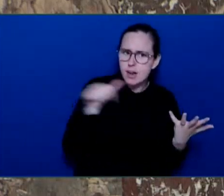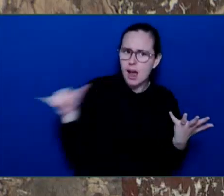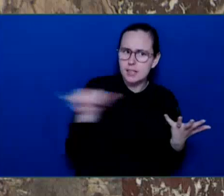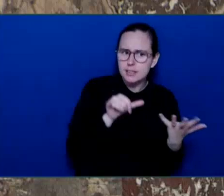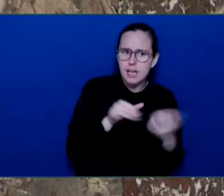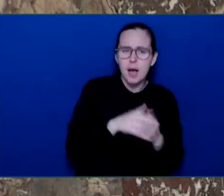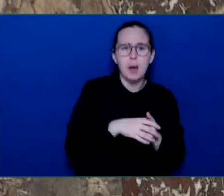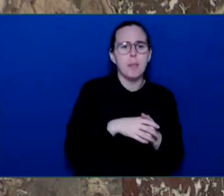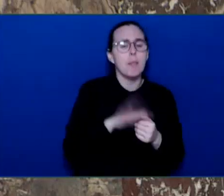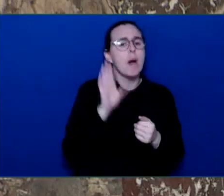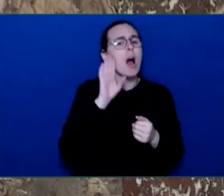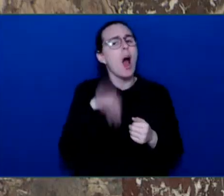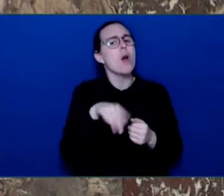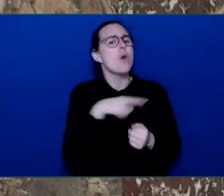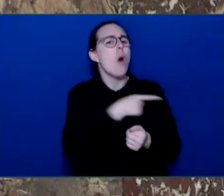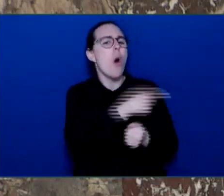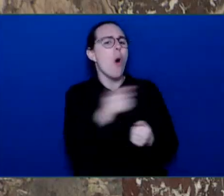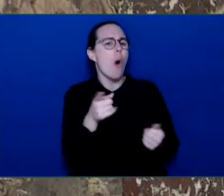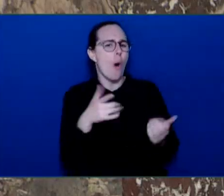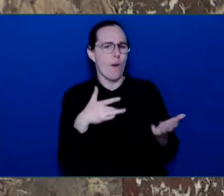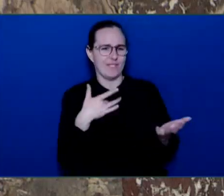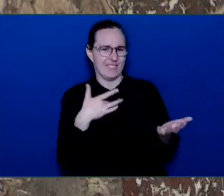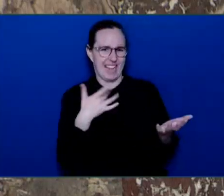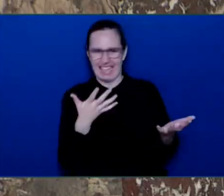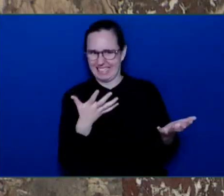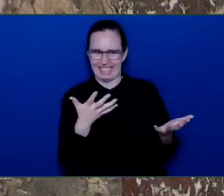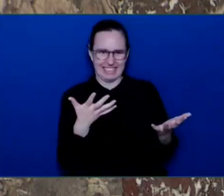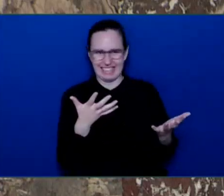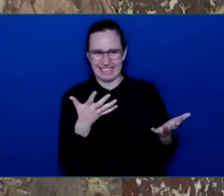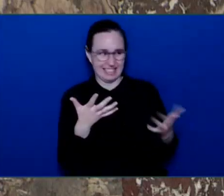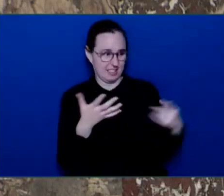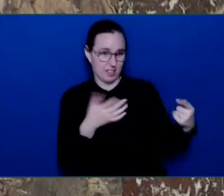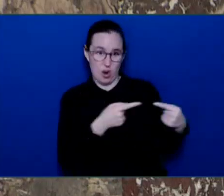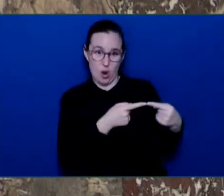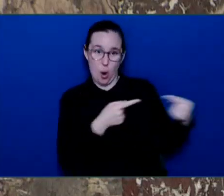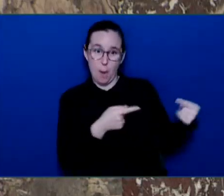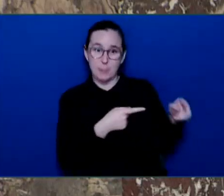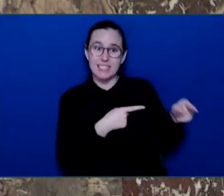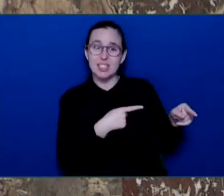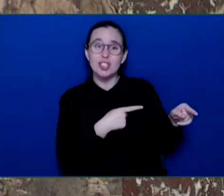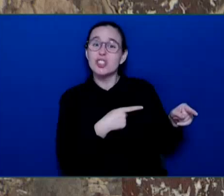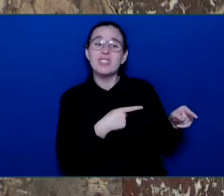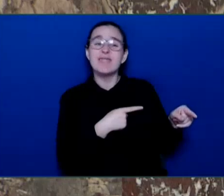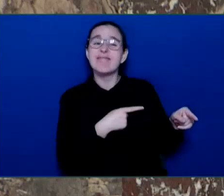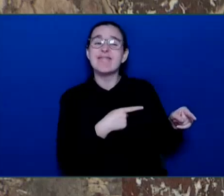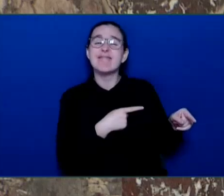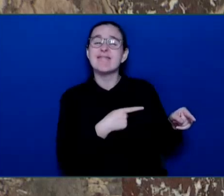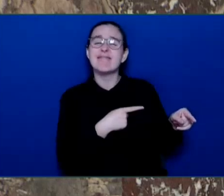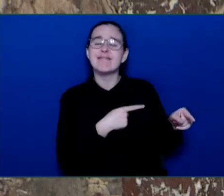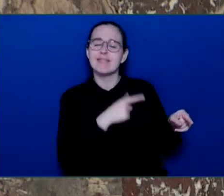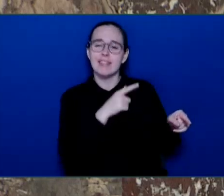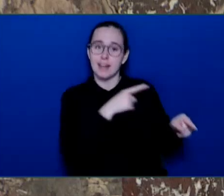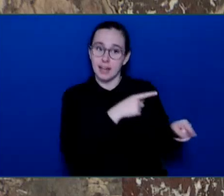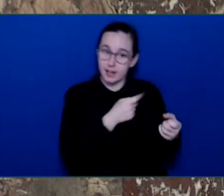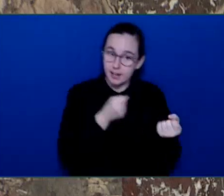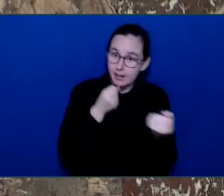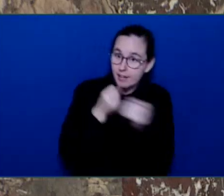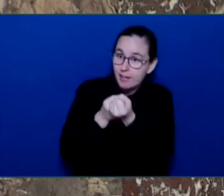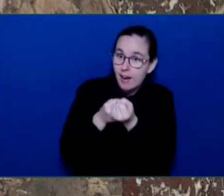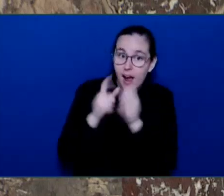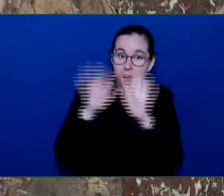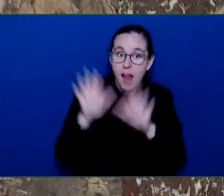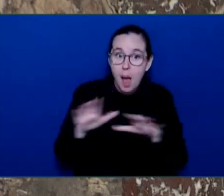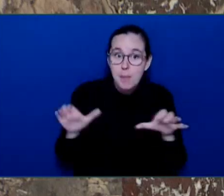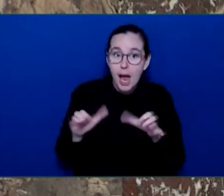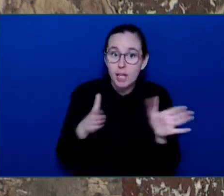plan is to fight forest fires and to re-embrace Christy Clark's worn-out LNG plans from 2013. But I'll tell you this,